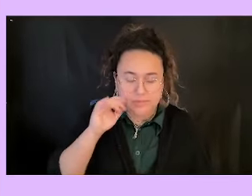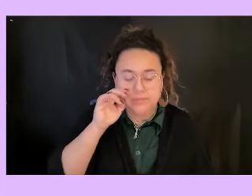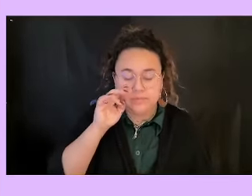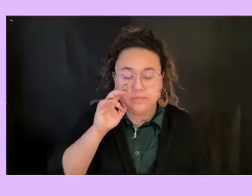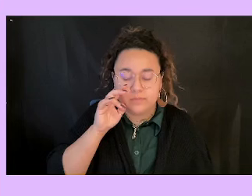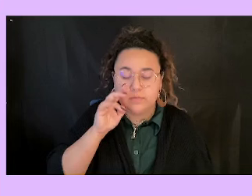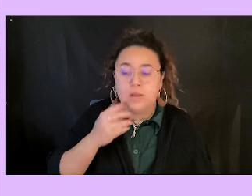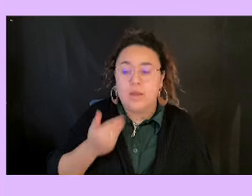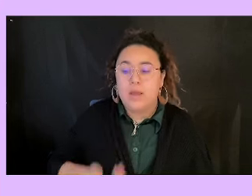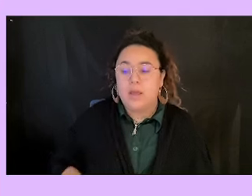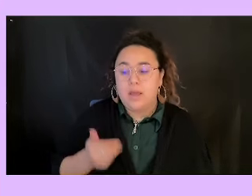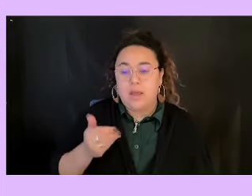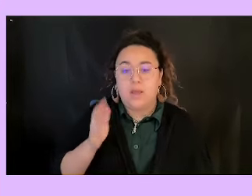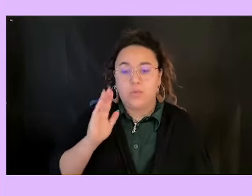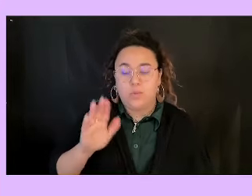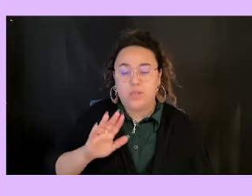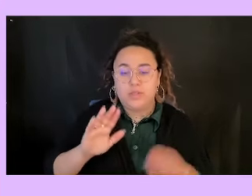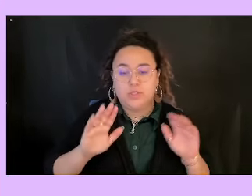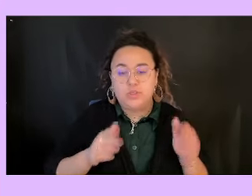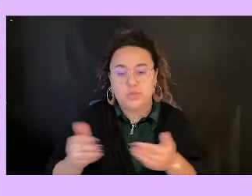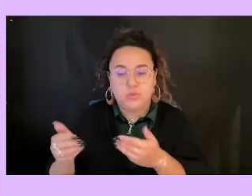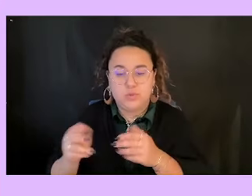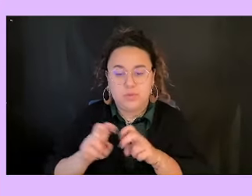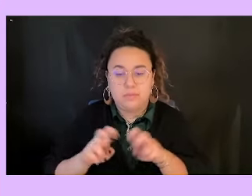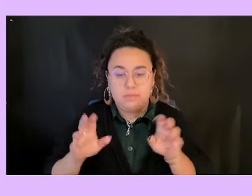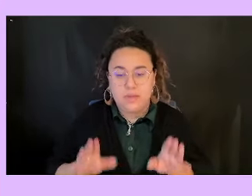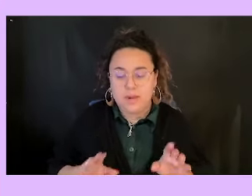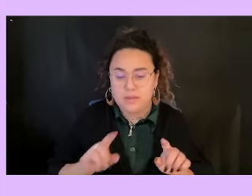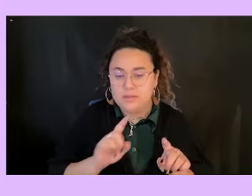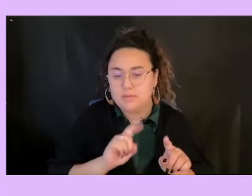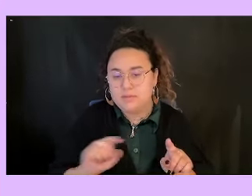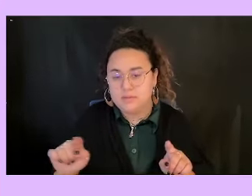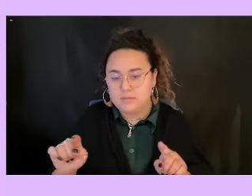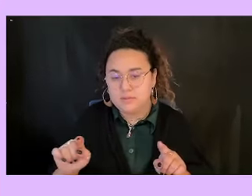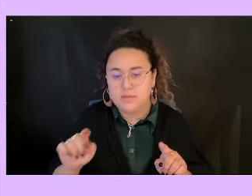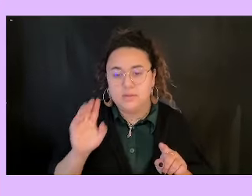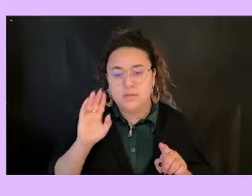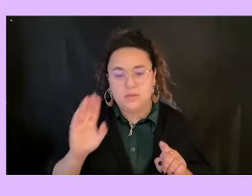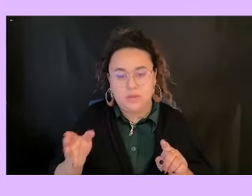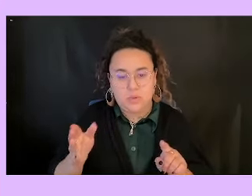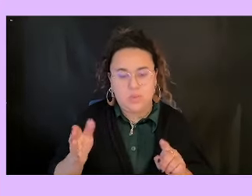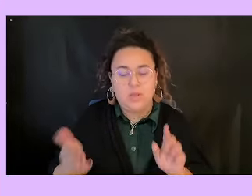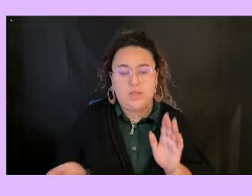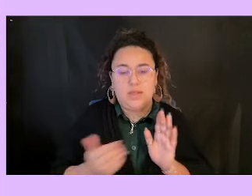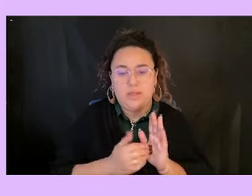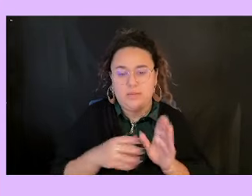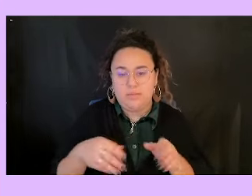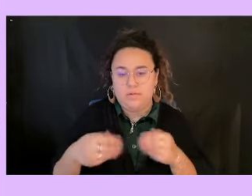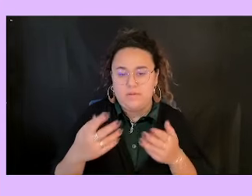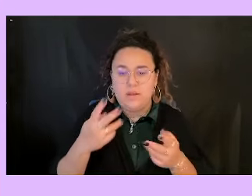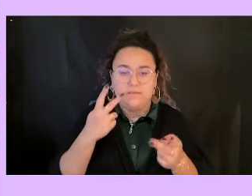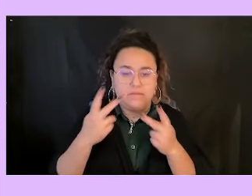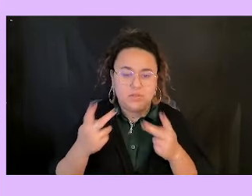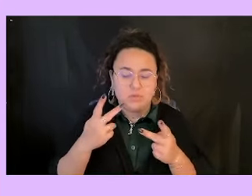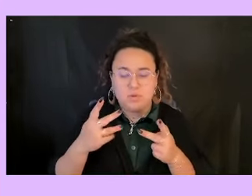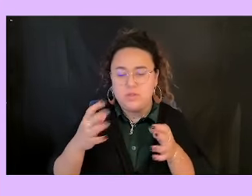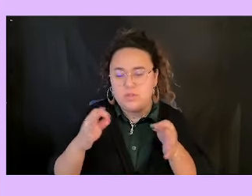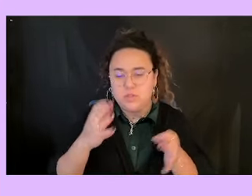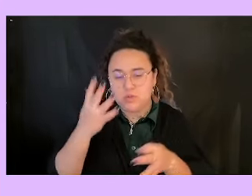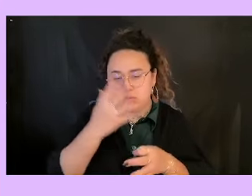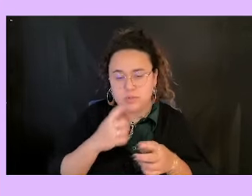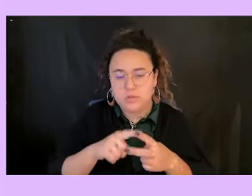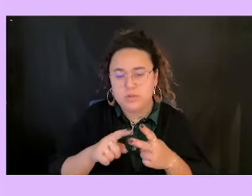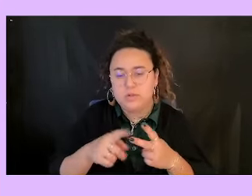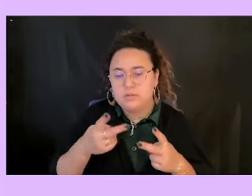I am going to introduce our panelists, and they're gonna, again, give their own pronouns and visual descriptions once we